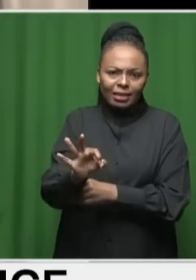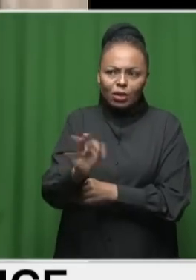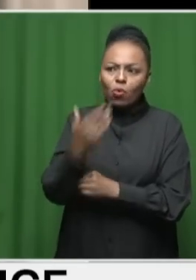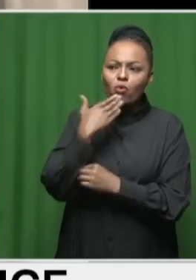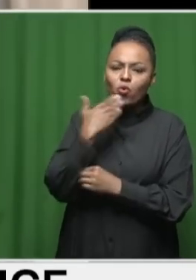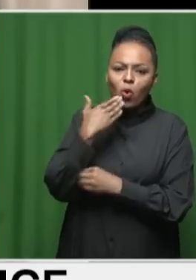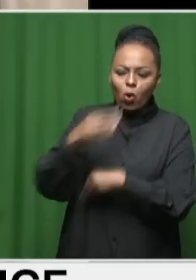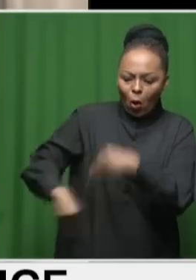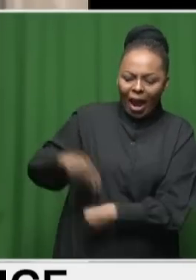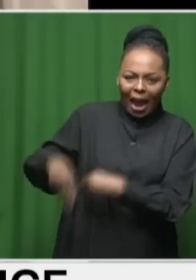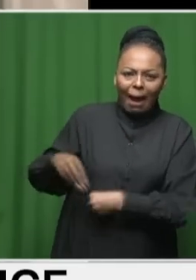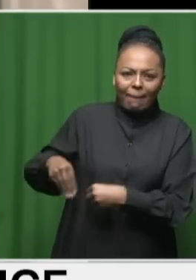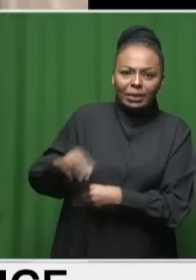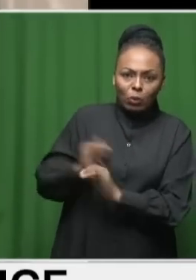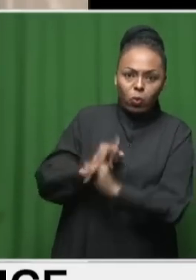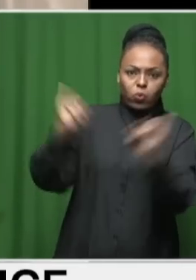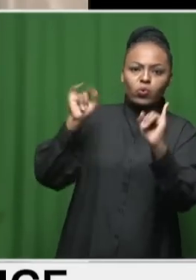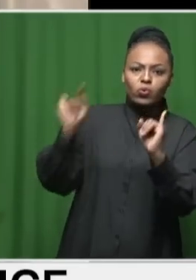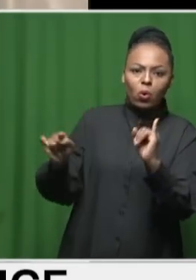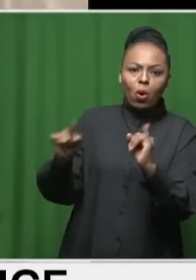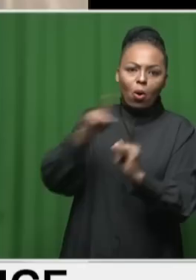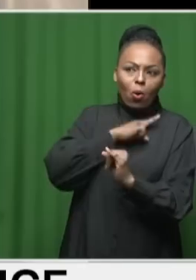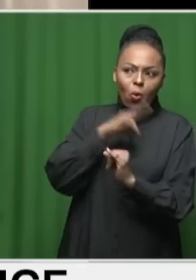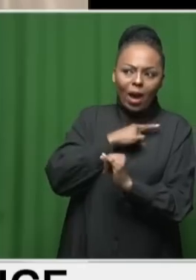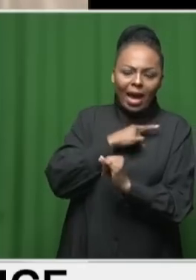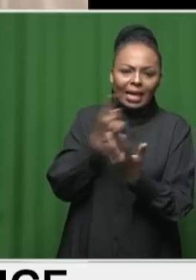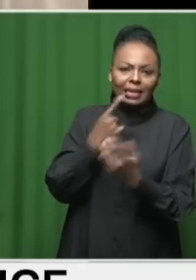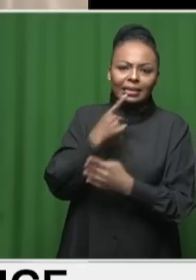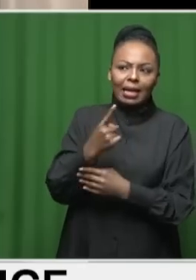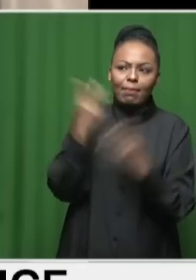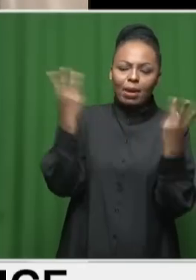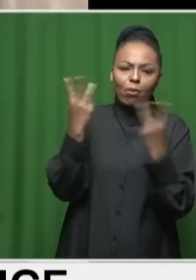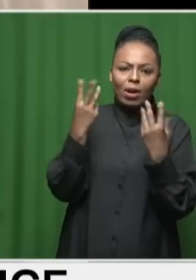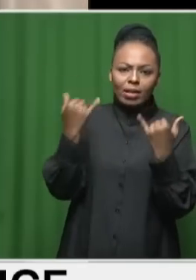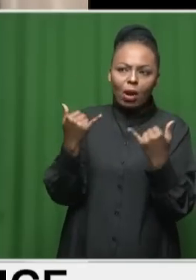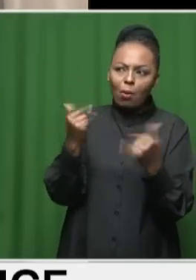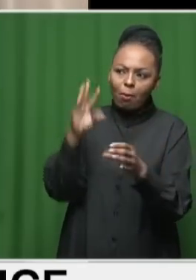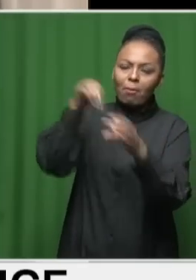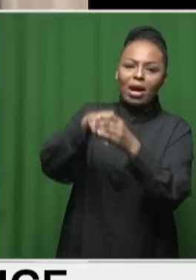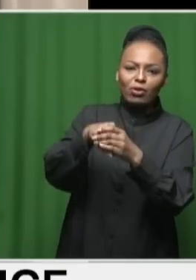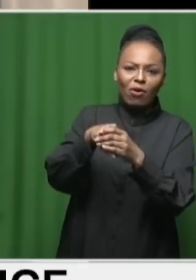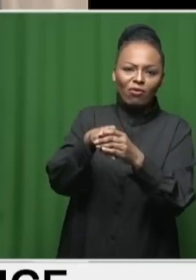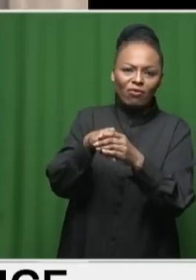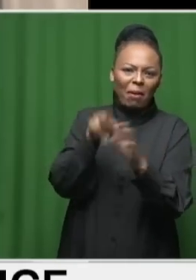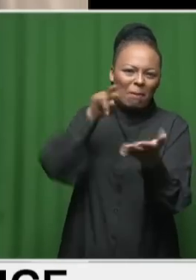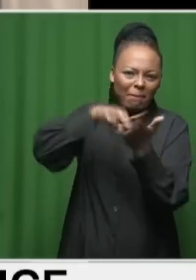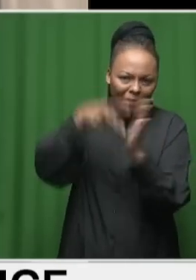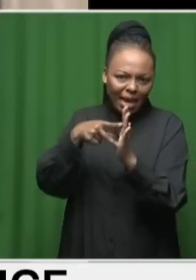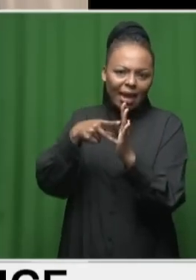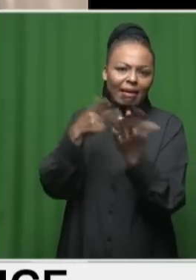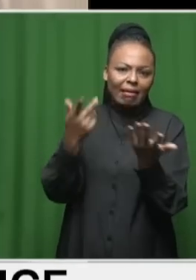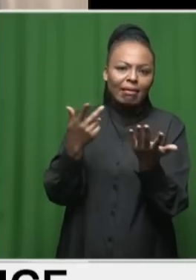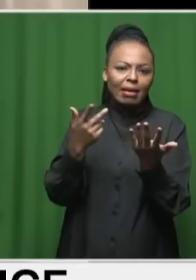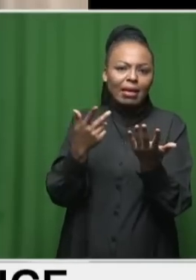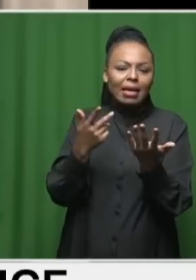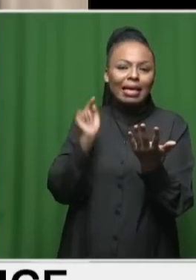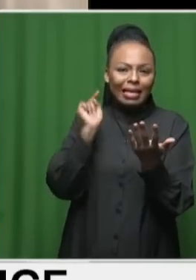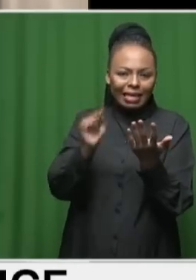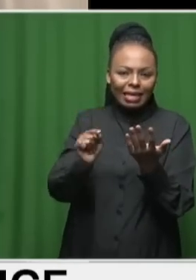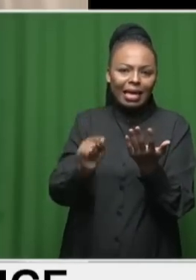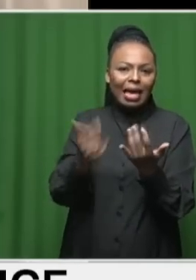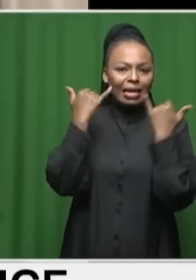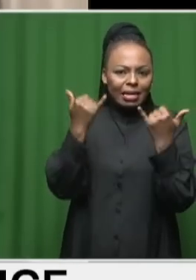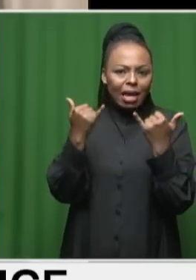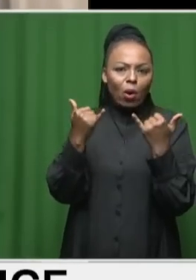to the core. And the reason why those people are being called out because they are part of the gangs. And if the warden or the honest wardens speak